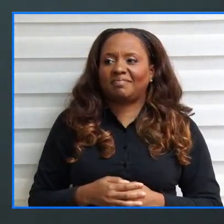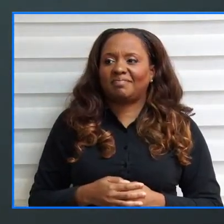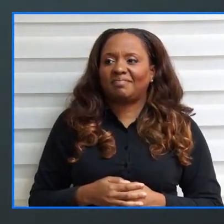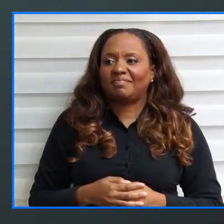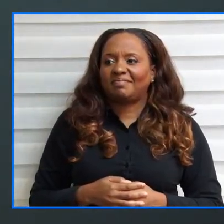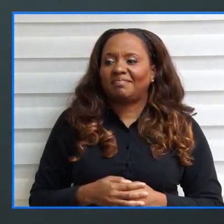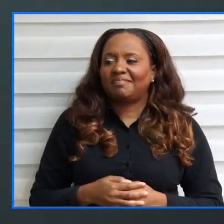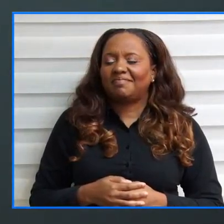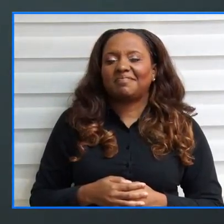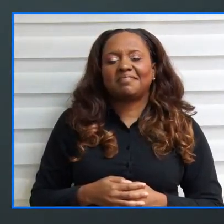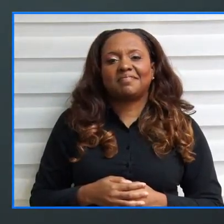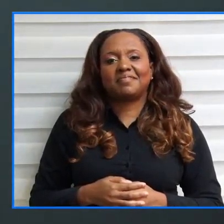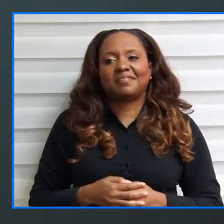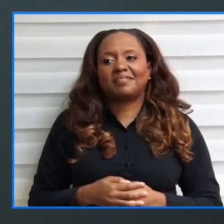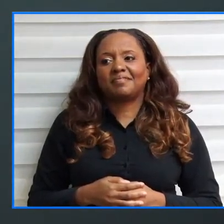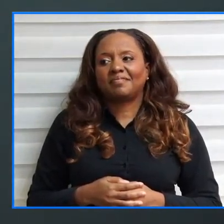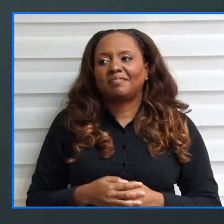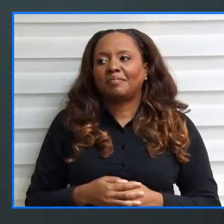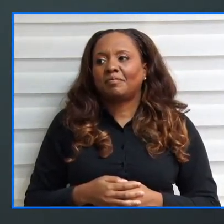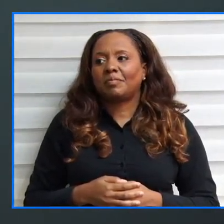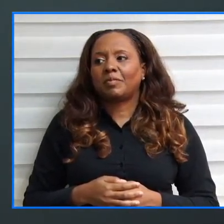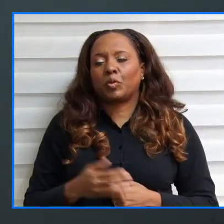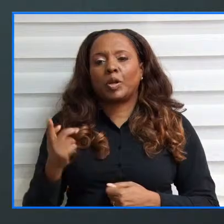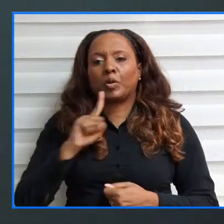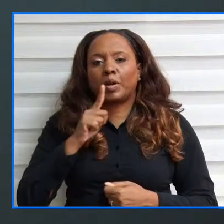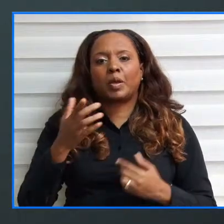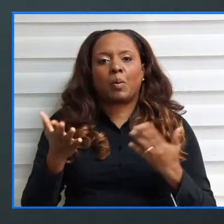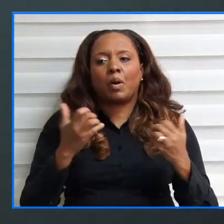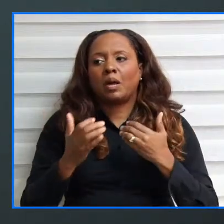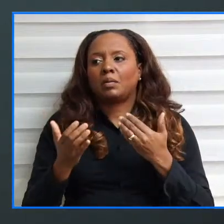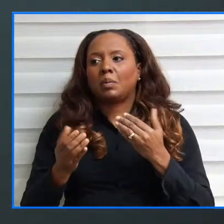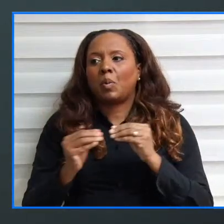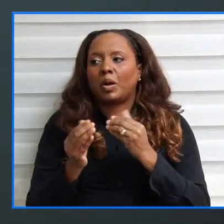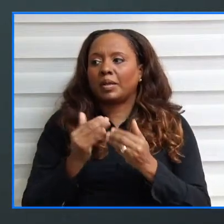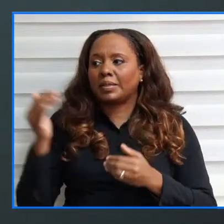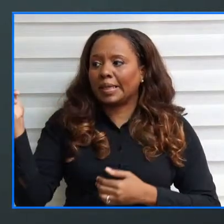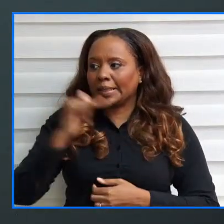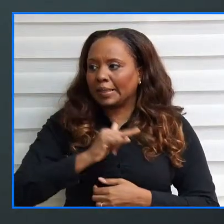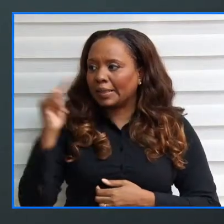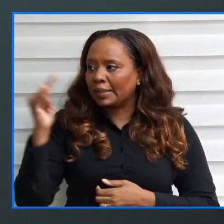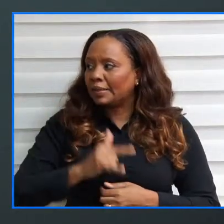doubt about what you have just raised.